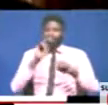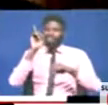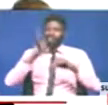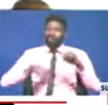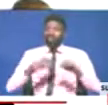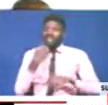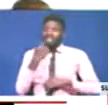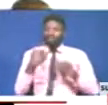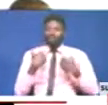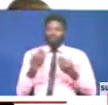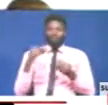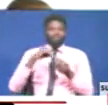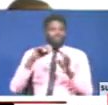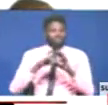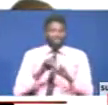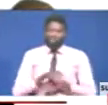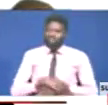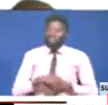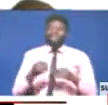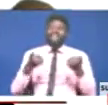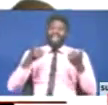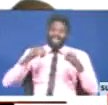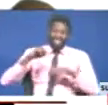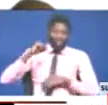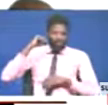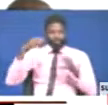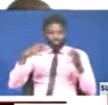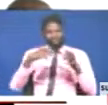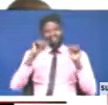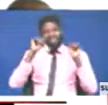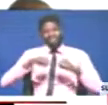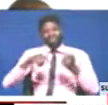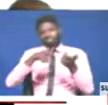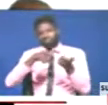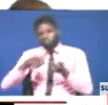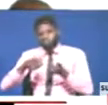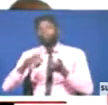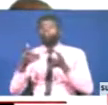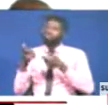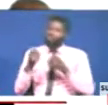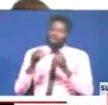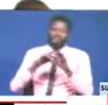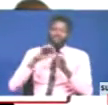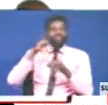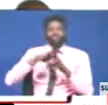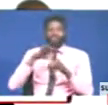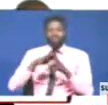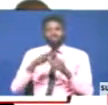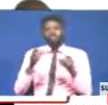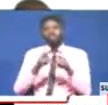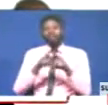they have majority. Any party can sway members on either side to vote for them, like the vote on the speaker took